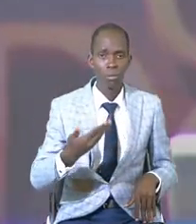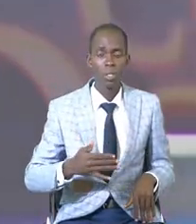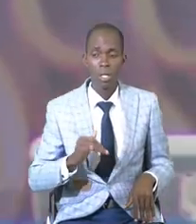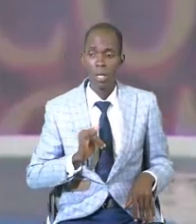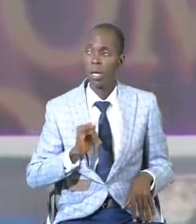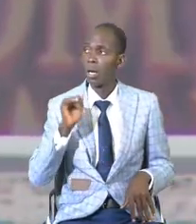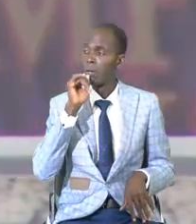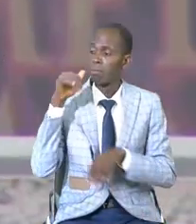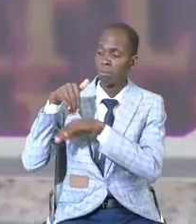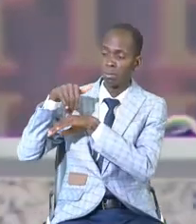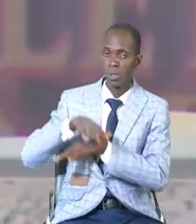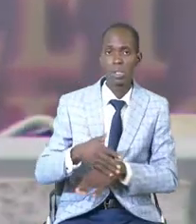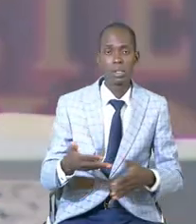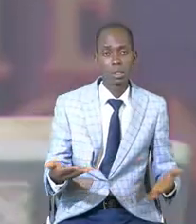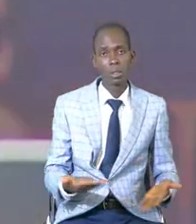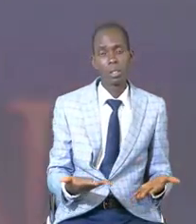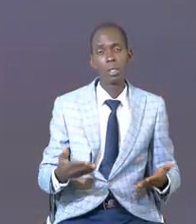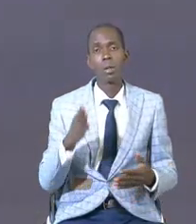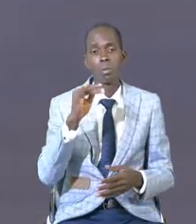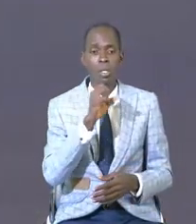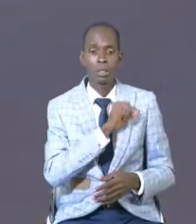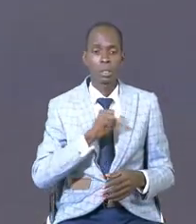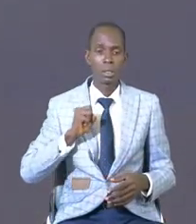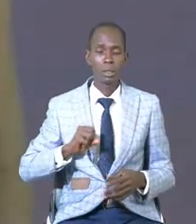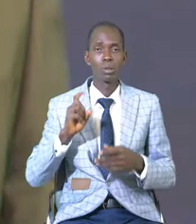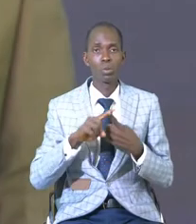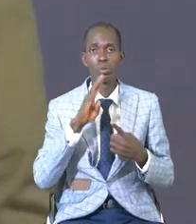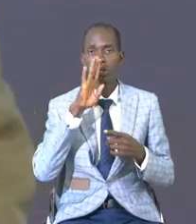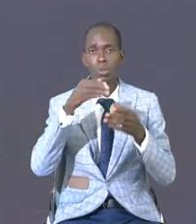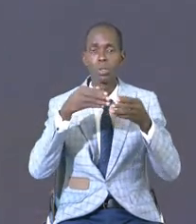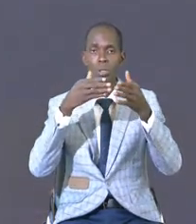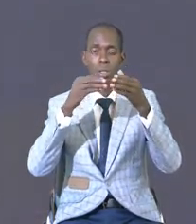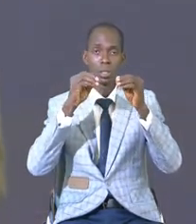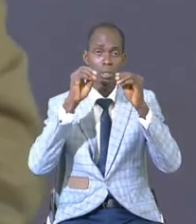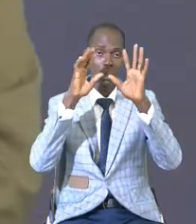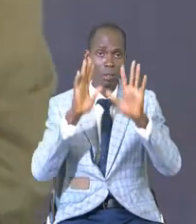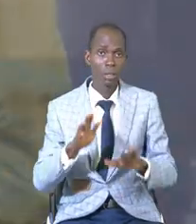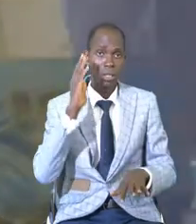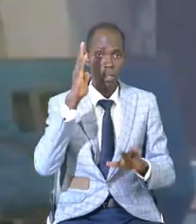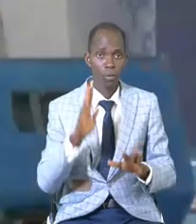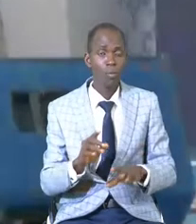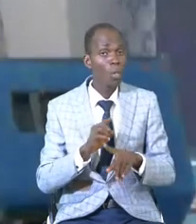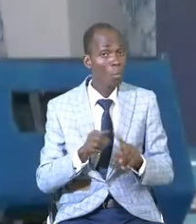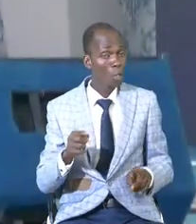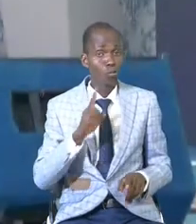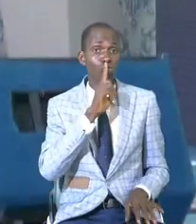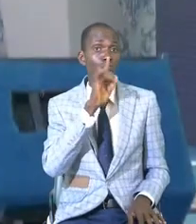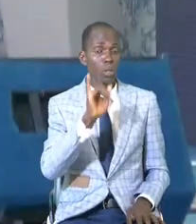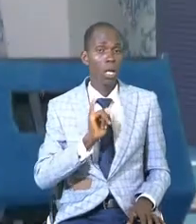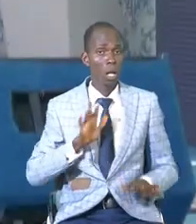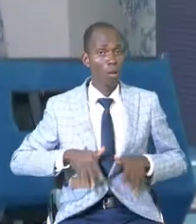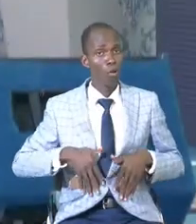by the Senate to be your lecturer. But I want to tell you between you and I that actually